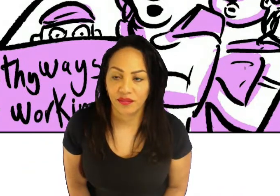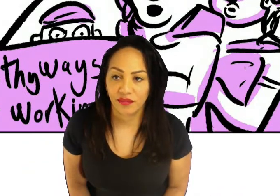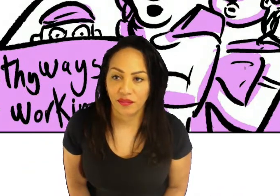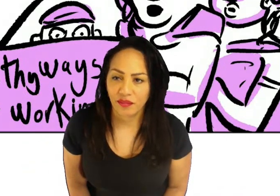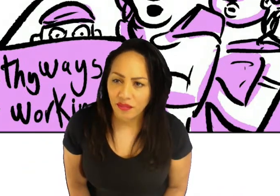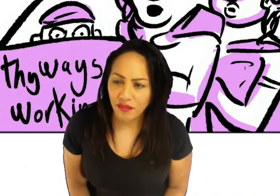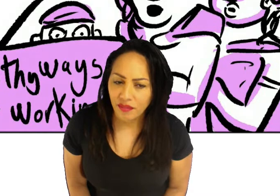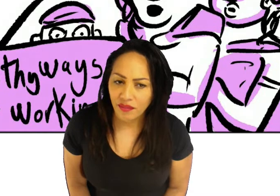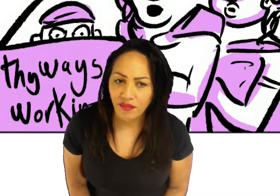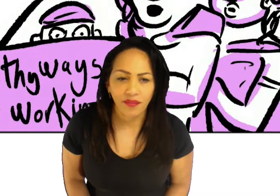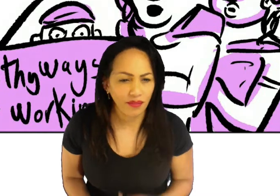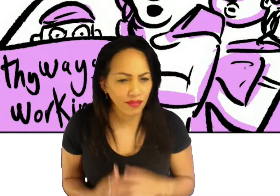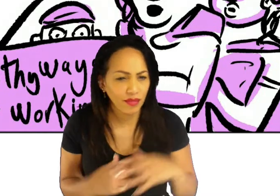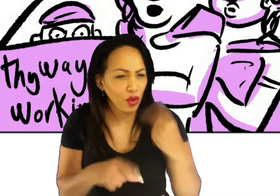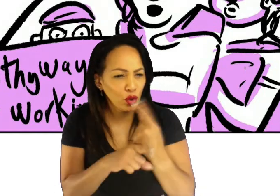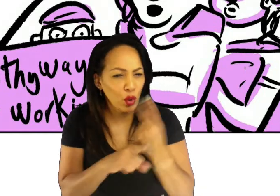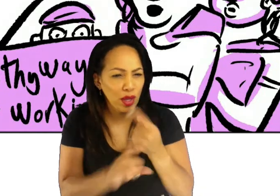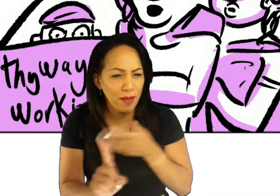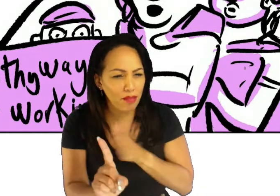That change is going to take a long time.